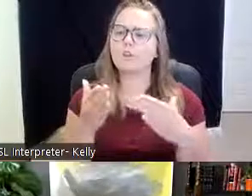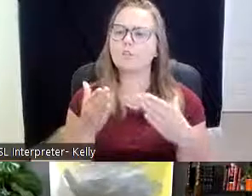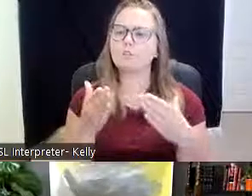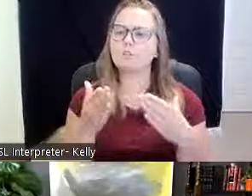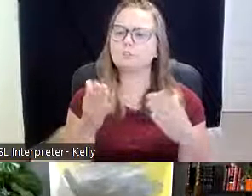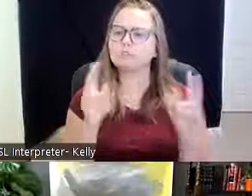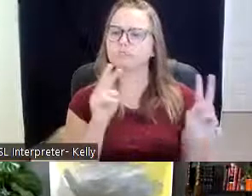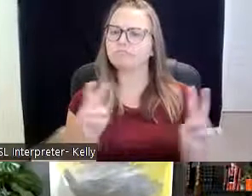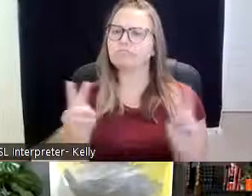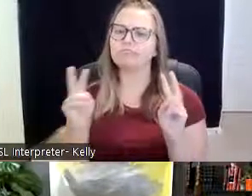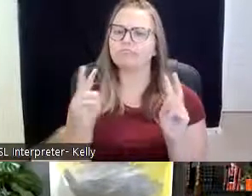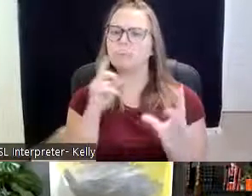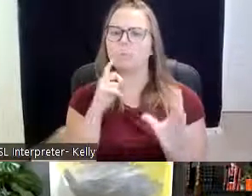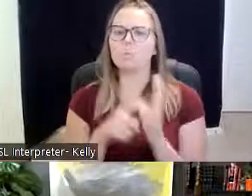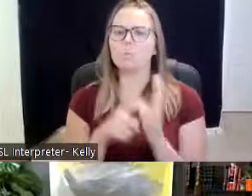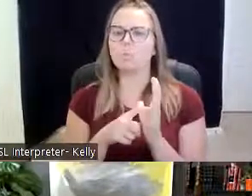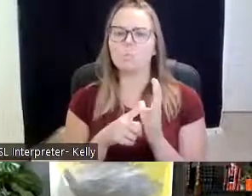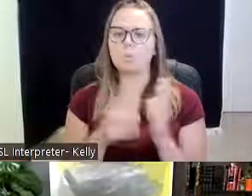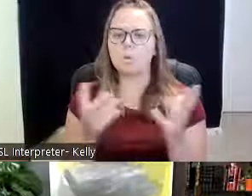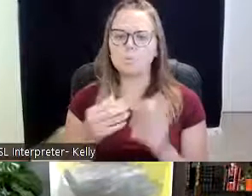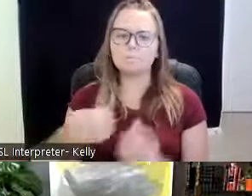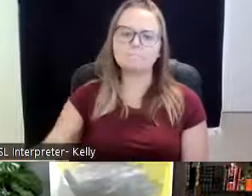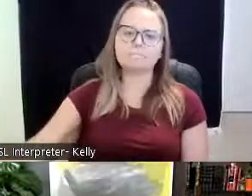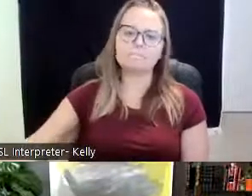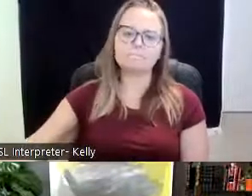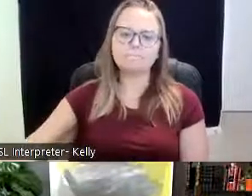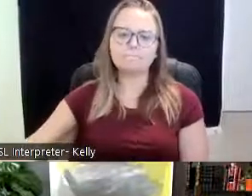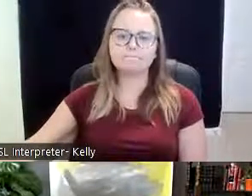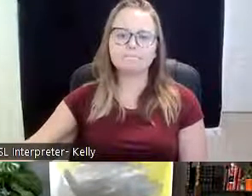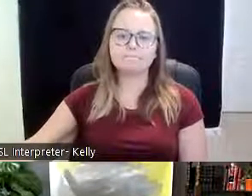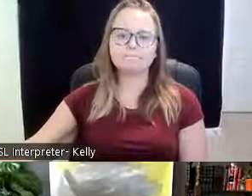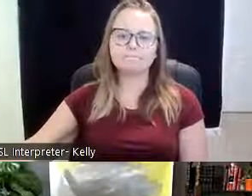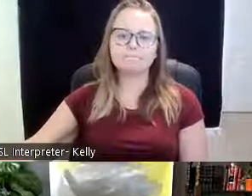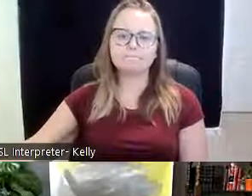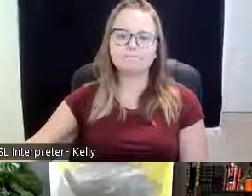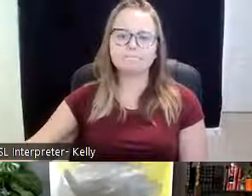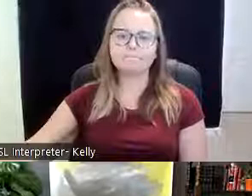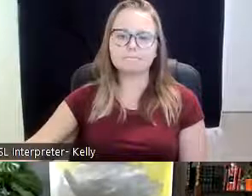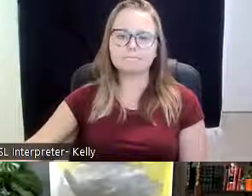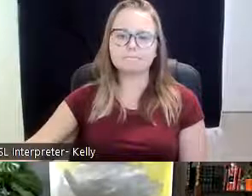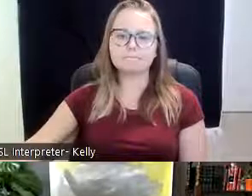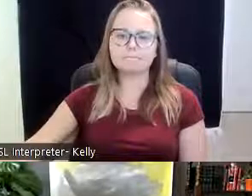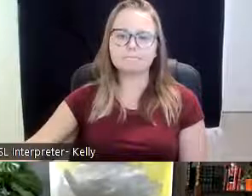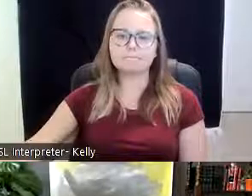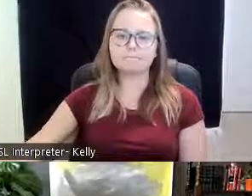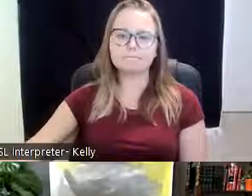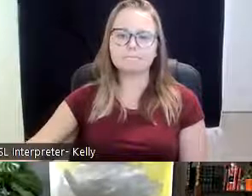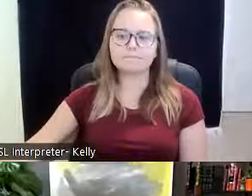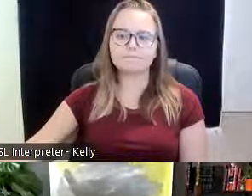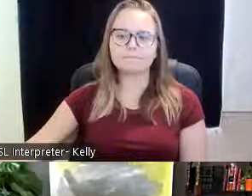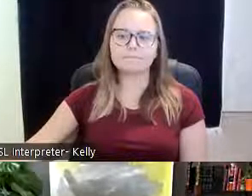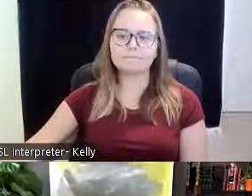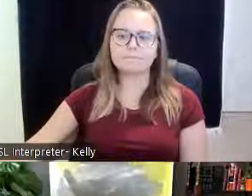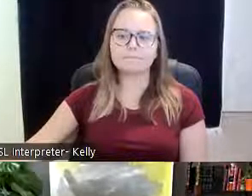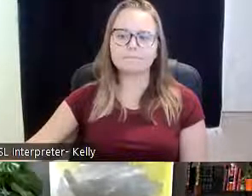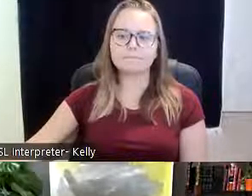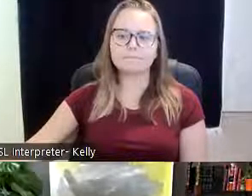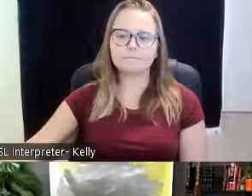observations. And so the pictures here are two of the people that we met in Sardinia, Italy.